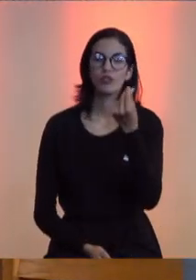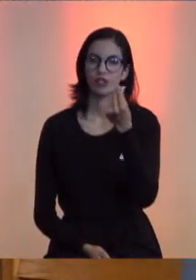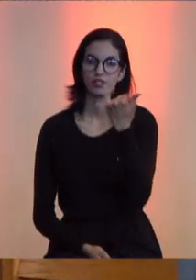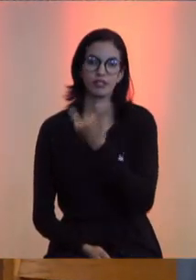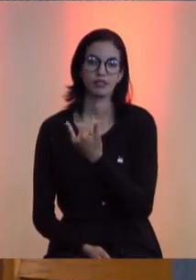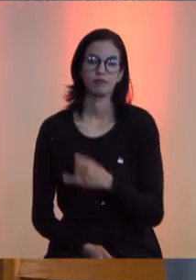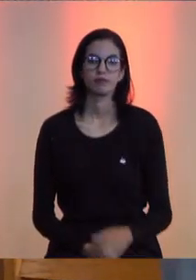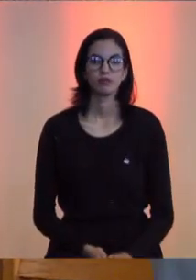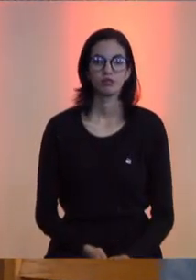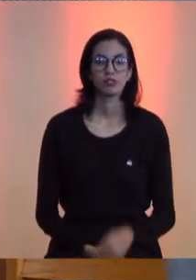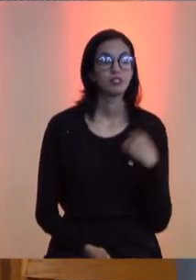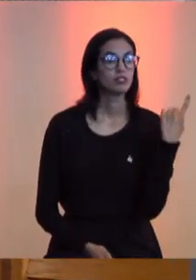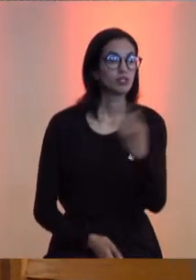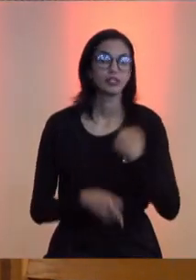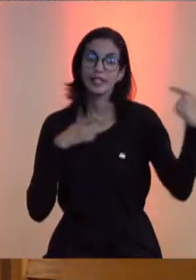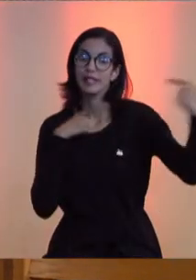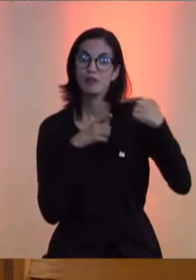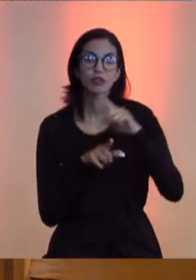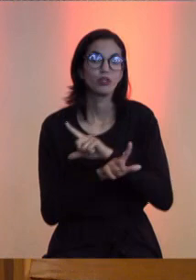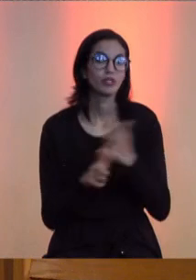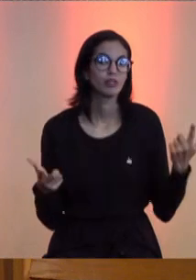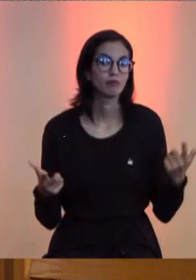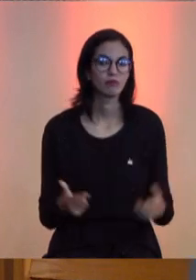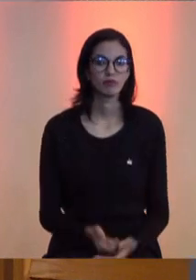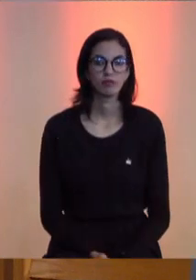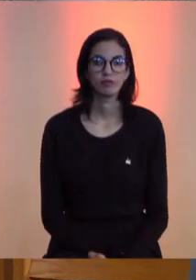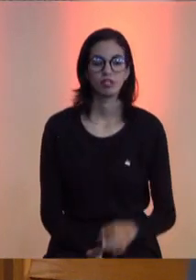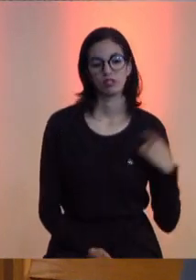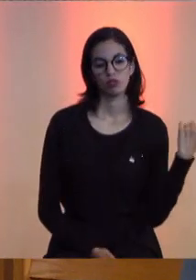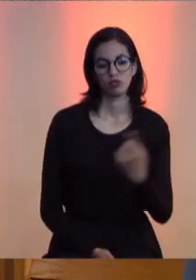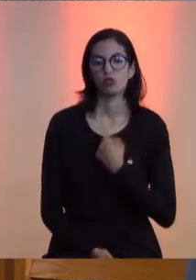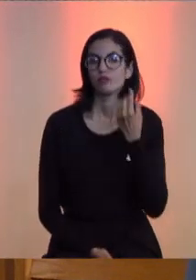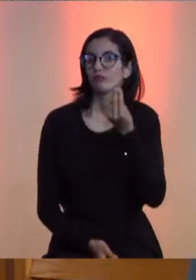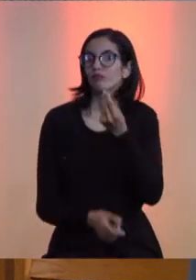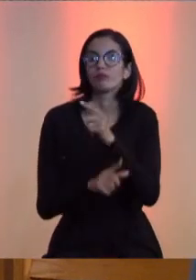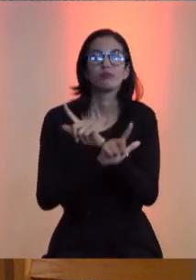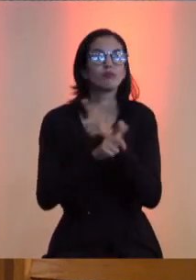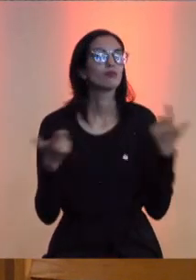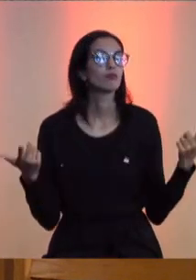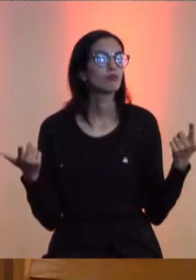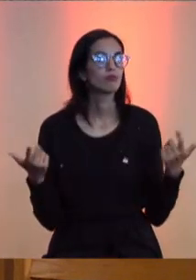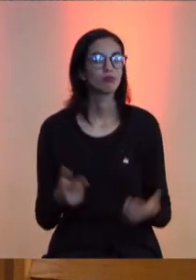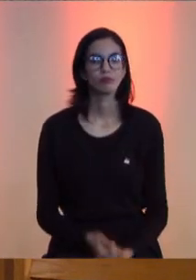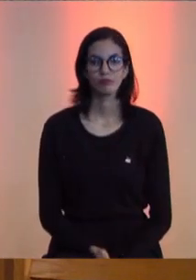don't have enemies, si no tienes enemigos, you don't have principles. Es porque no tenemos principios. Because everything is just